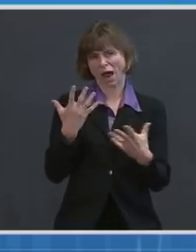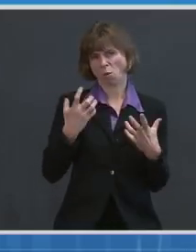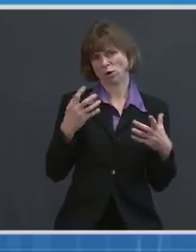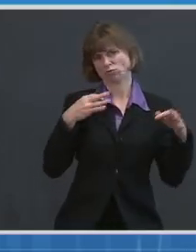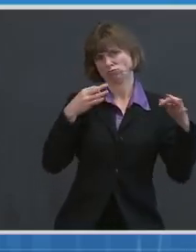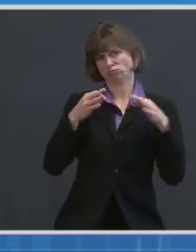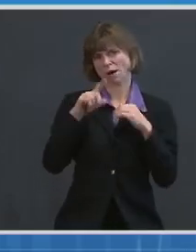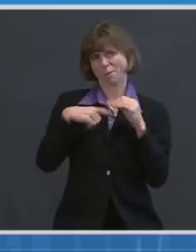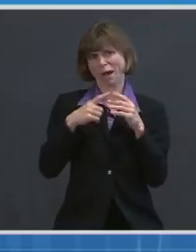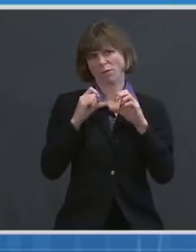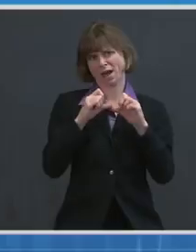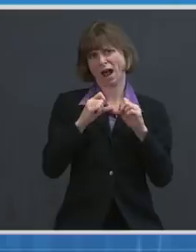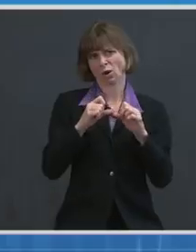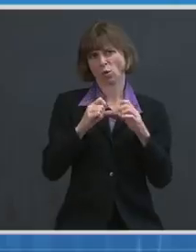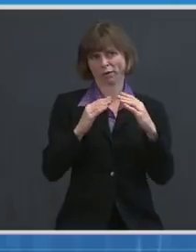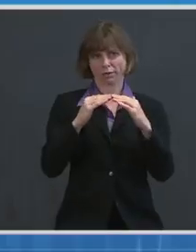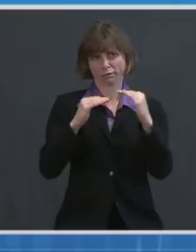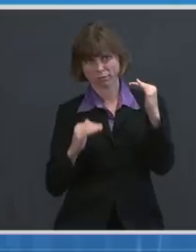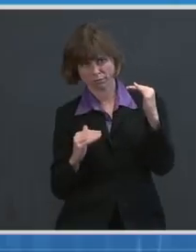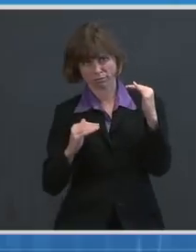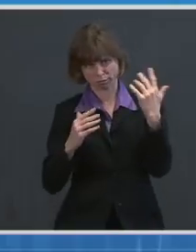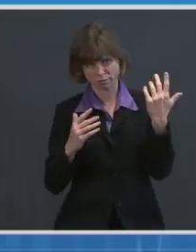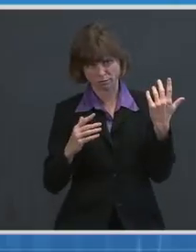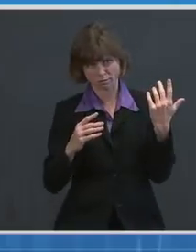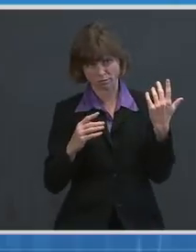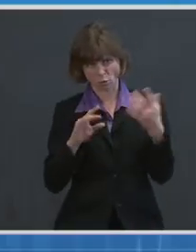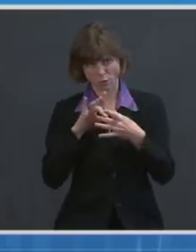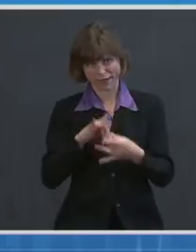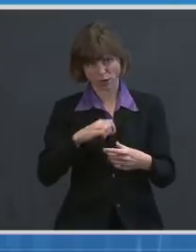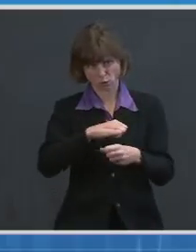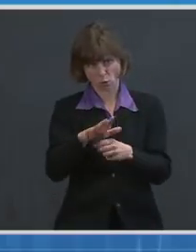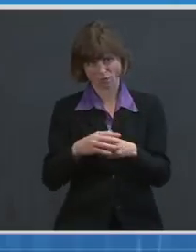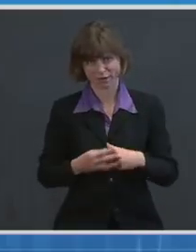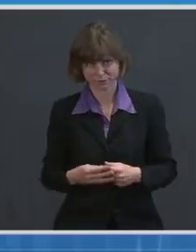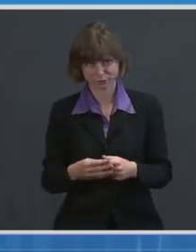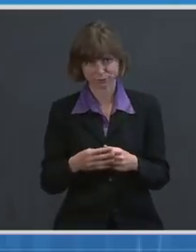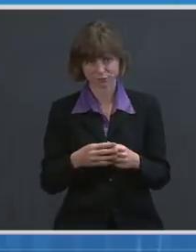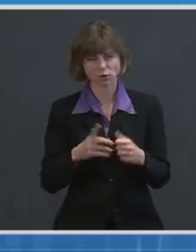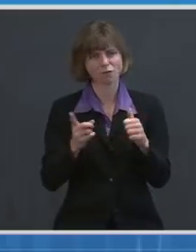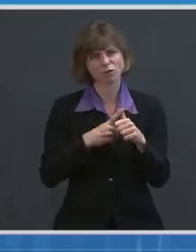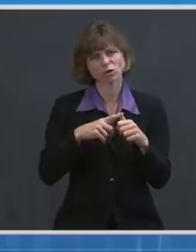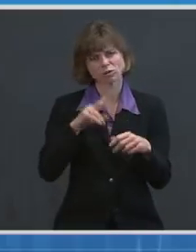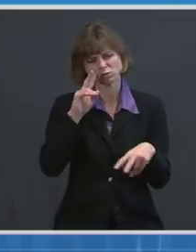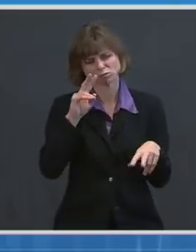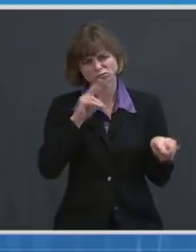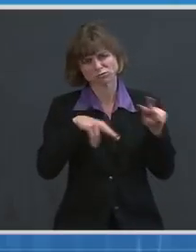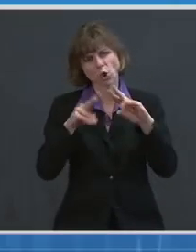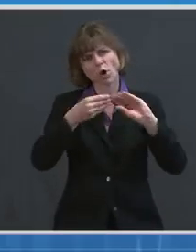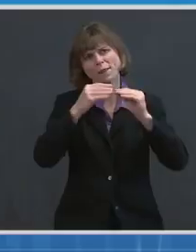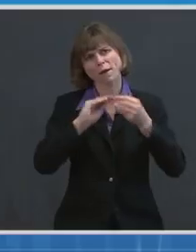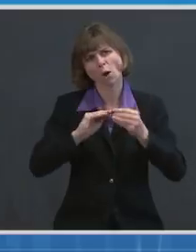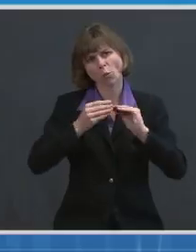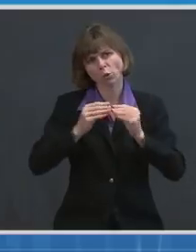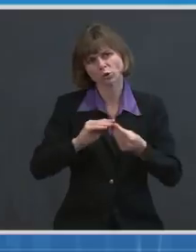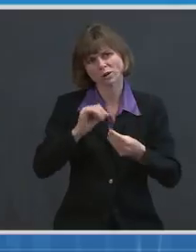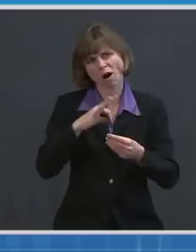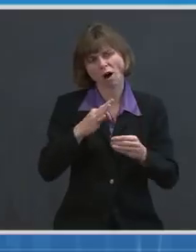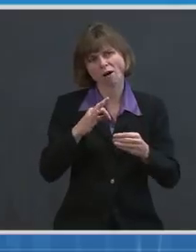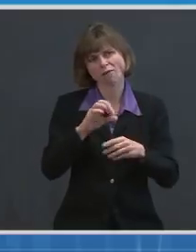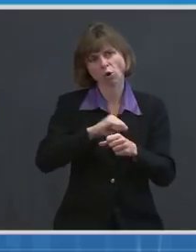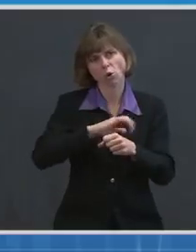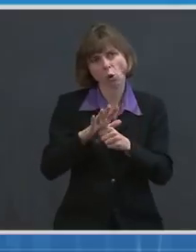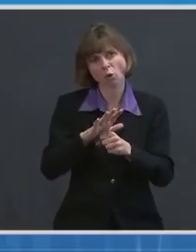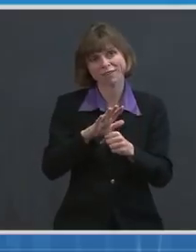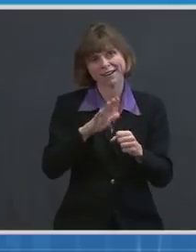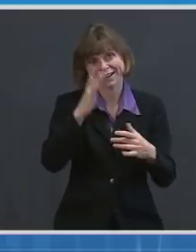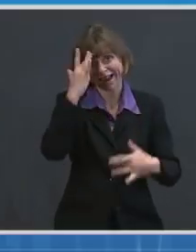related to COVID-19. So first, let's take a look at the rates of COVID-19 cases, deaths, and vaccination by race and